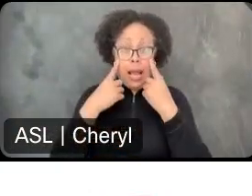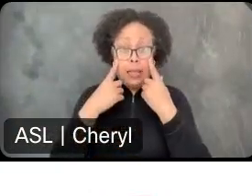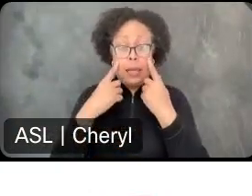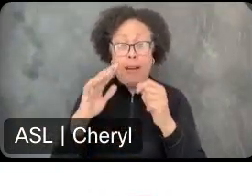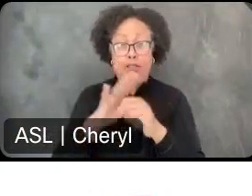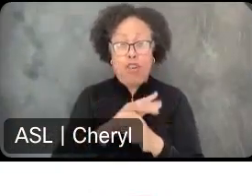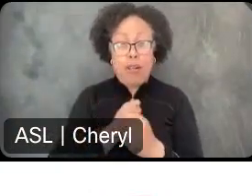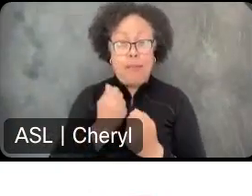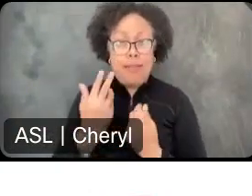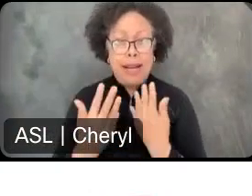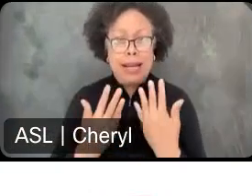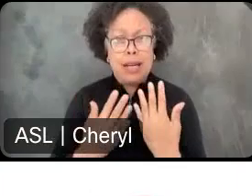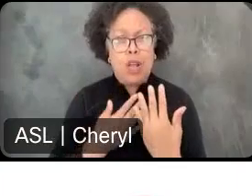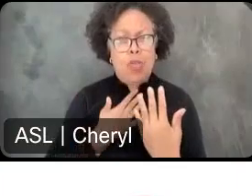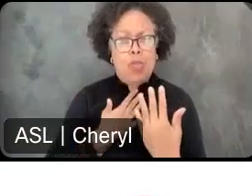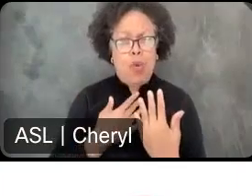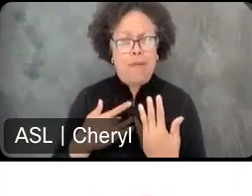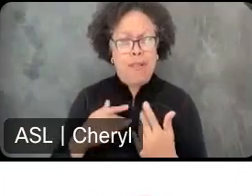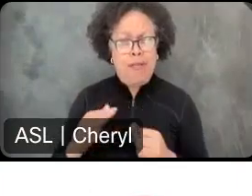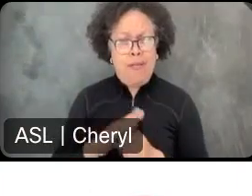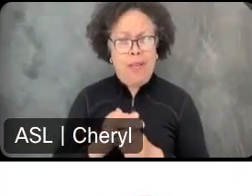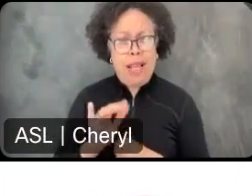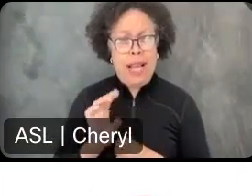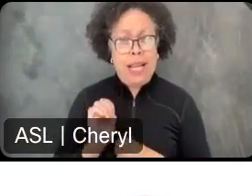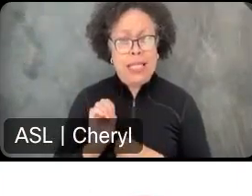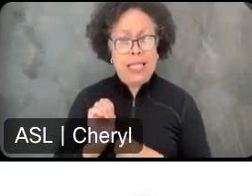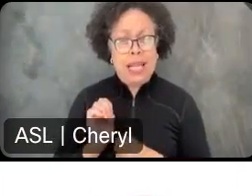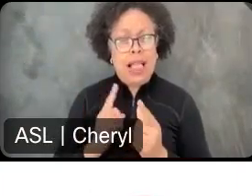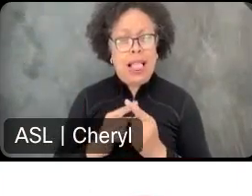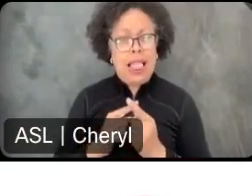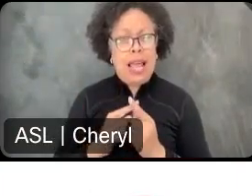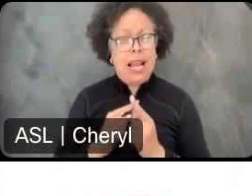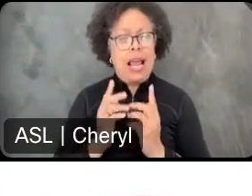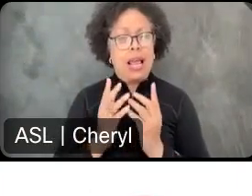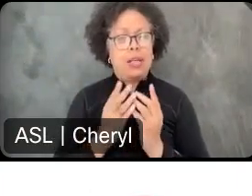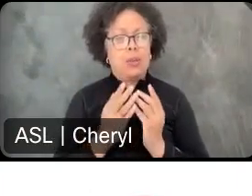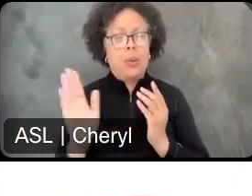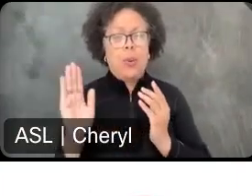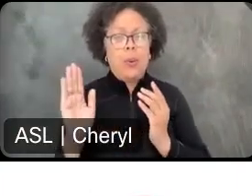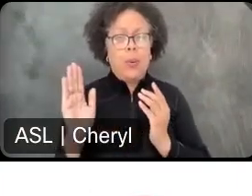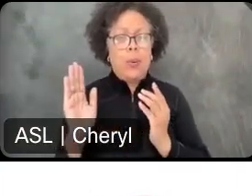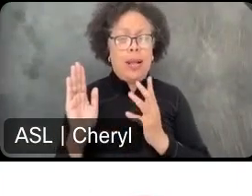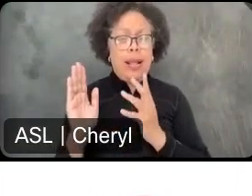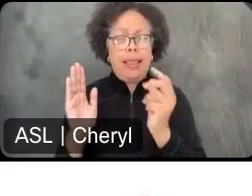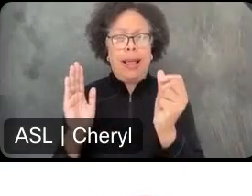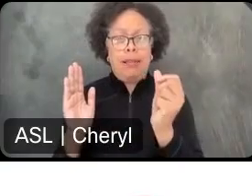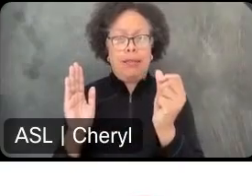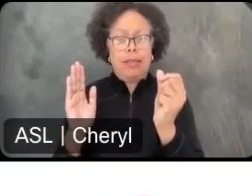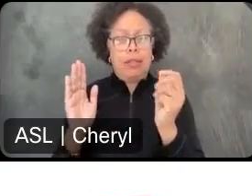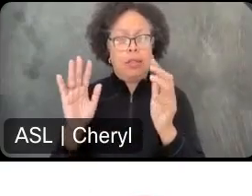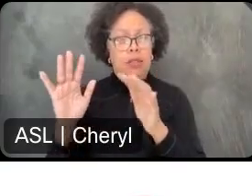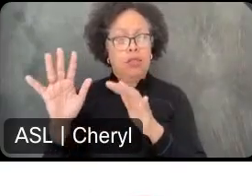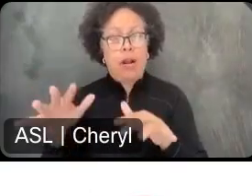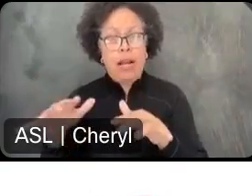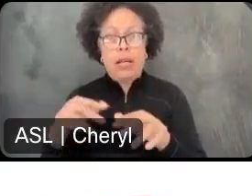throat with ice. Then they left the door swinging open in the rain.